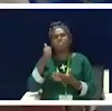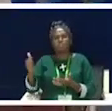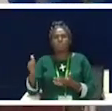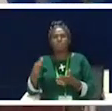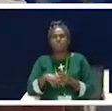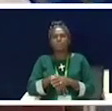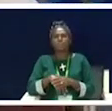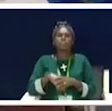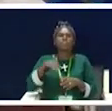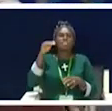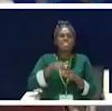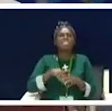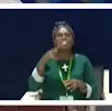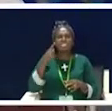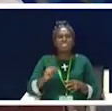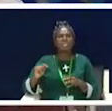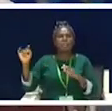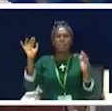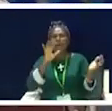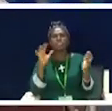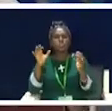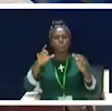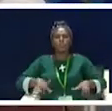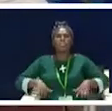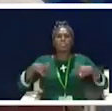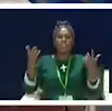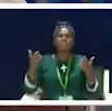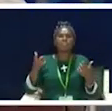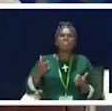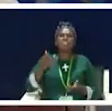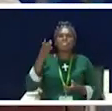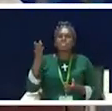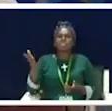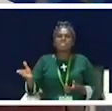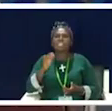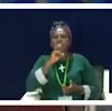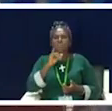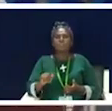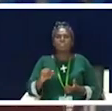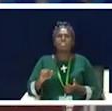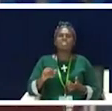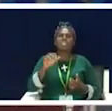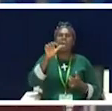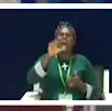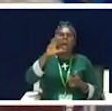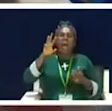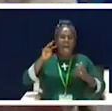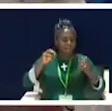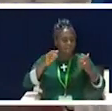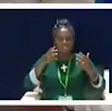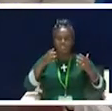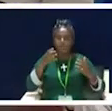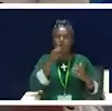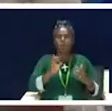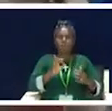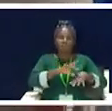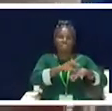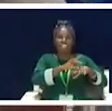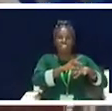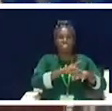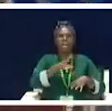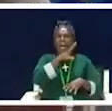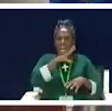In the battles of life, there is arm of flesh and there is everlasting arm of God.